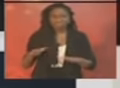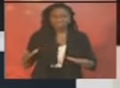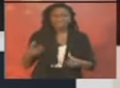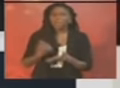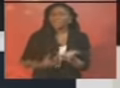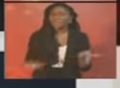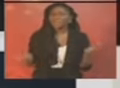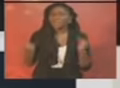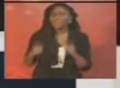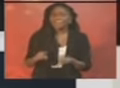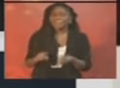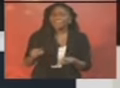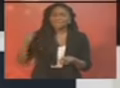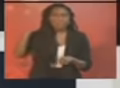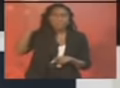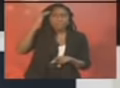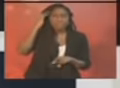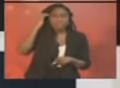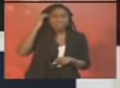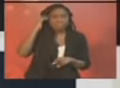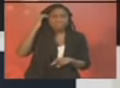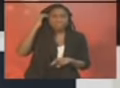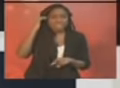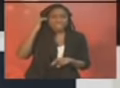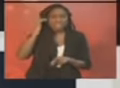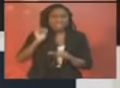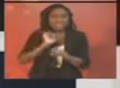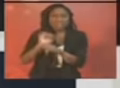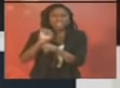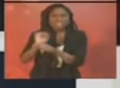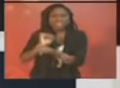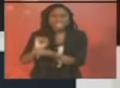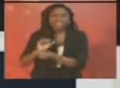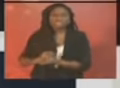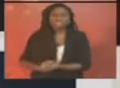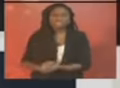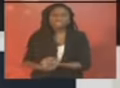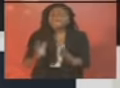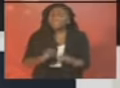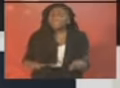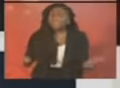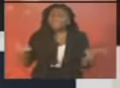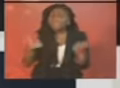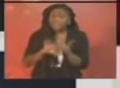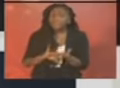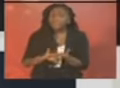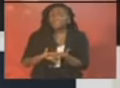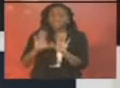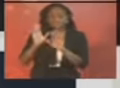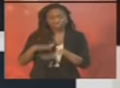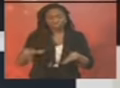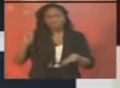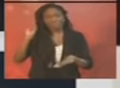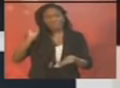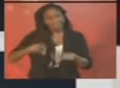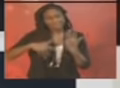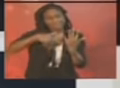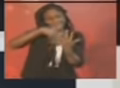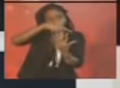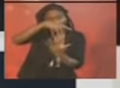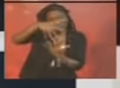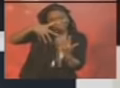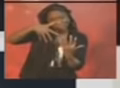how the adolescent brain functions is that it's really important to have this social network. So at that age